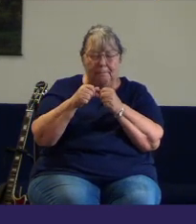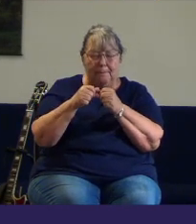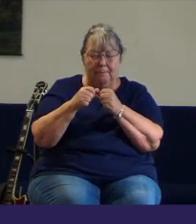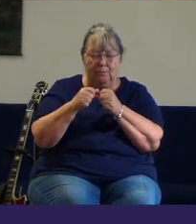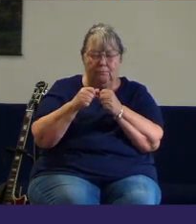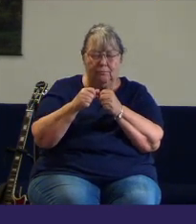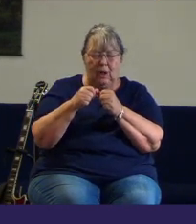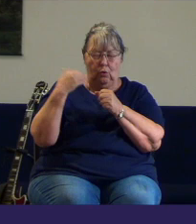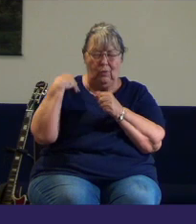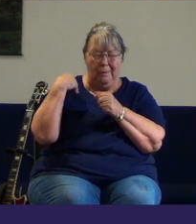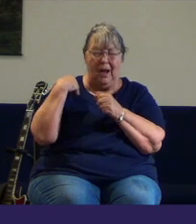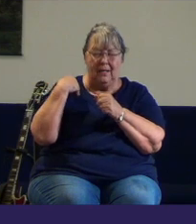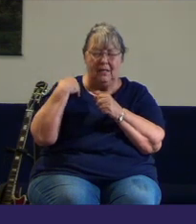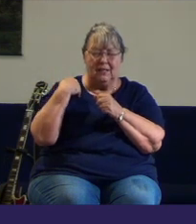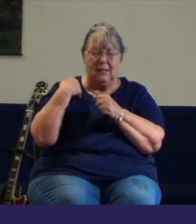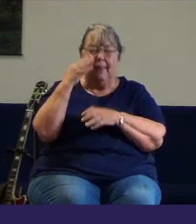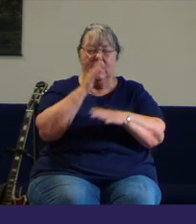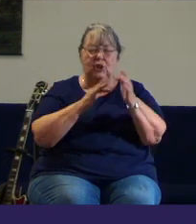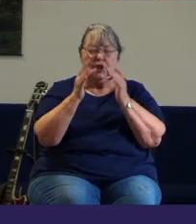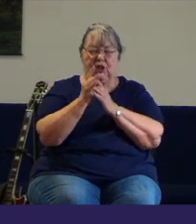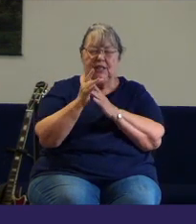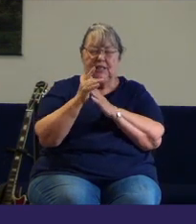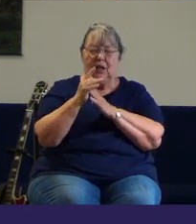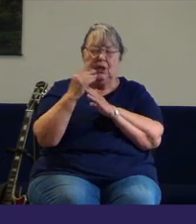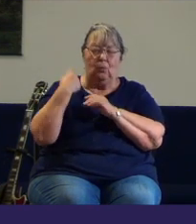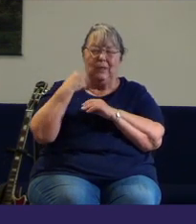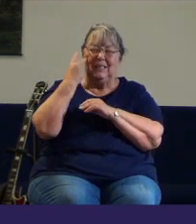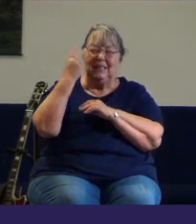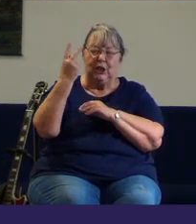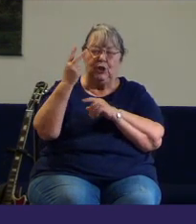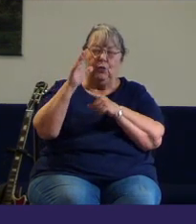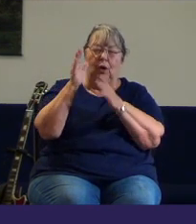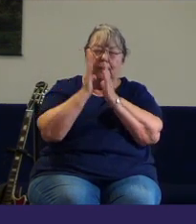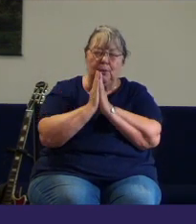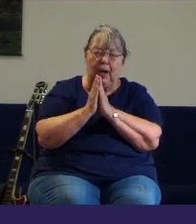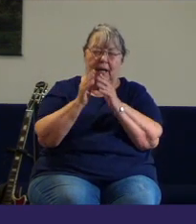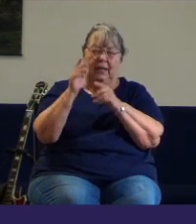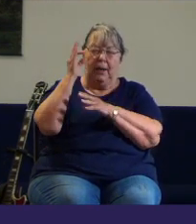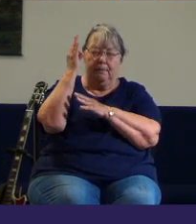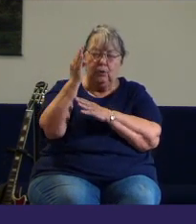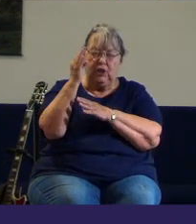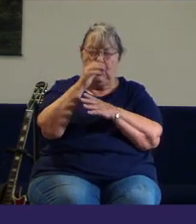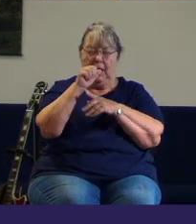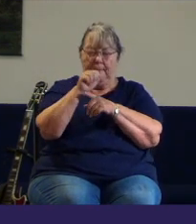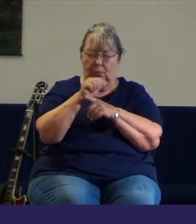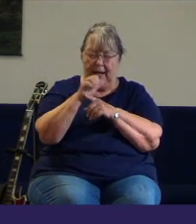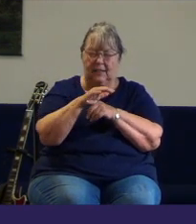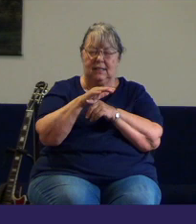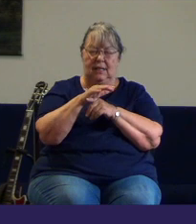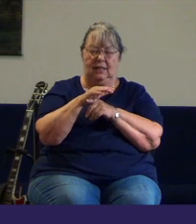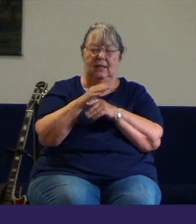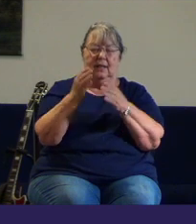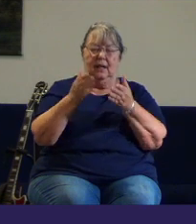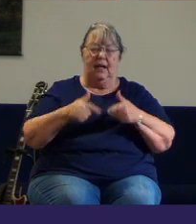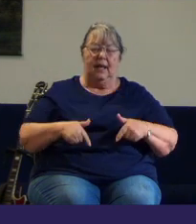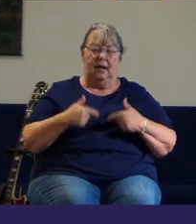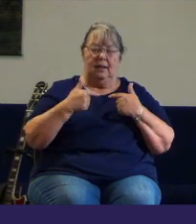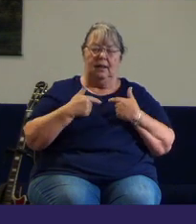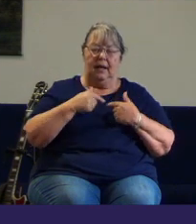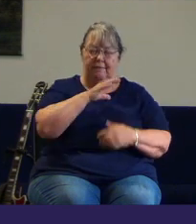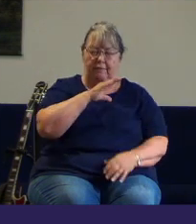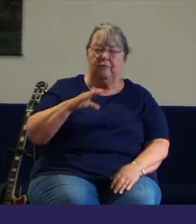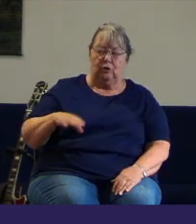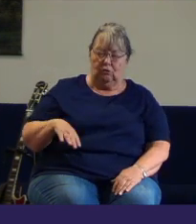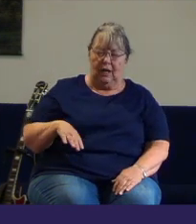praying and preaching and practicing that life of God as we pursue a life of surrender for Christ in these days, this calling for